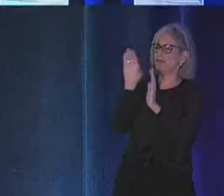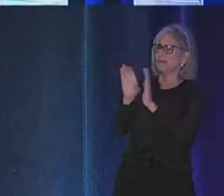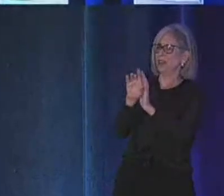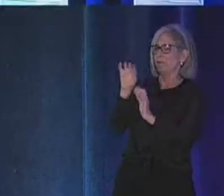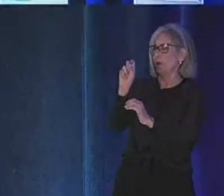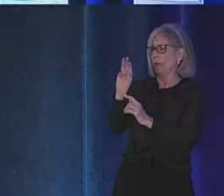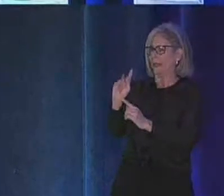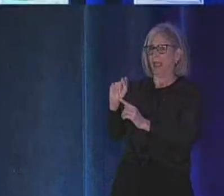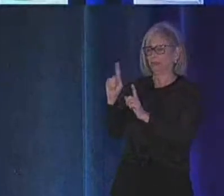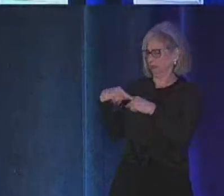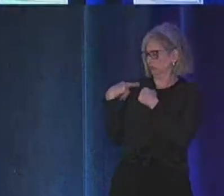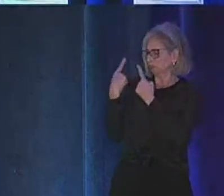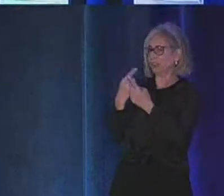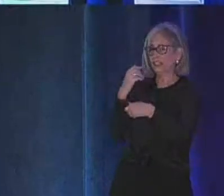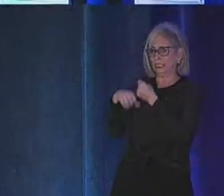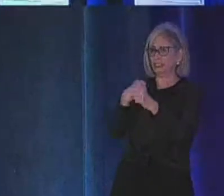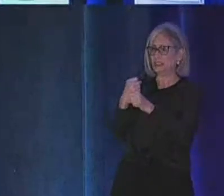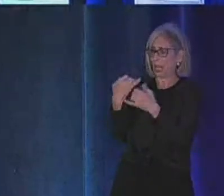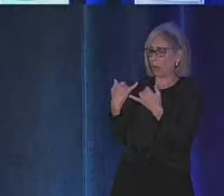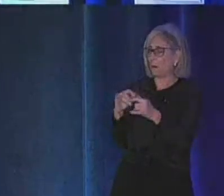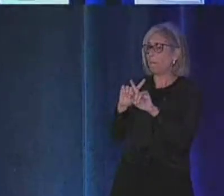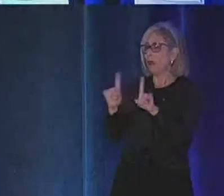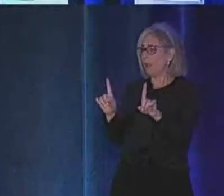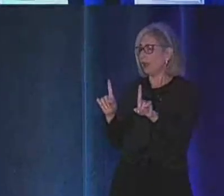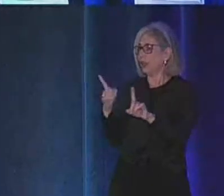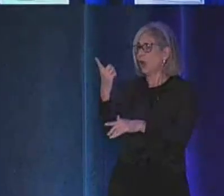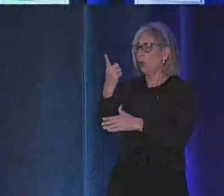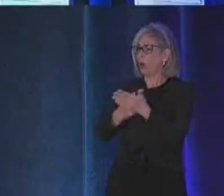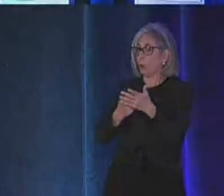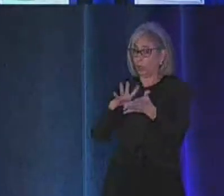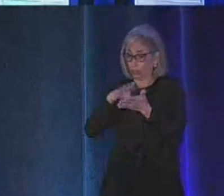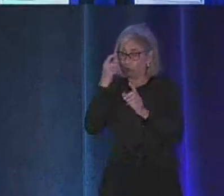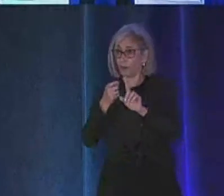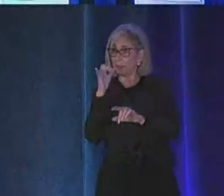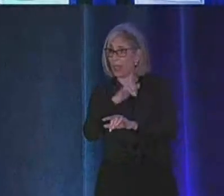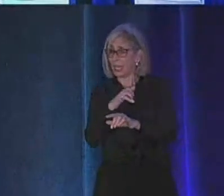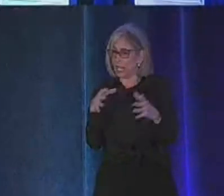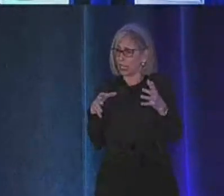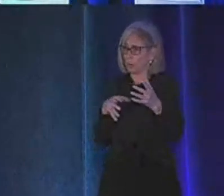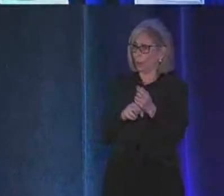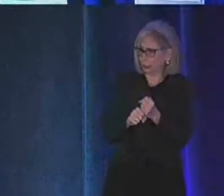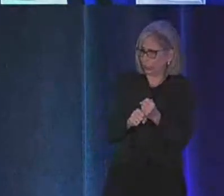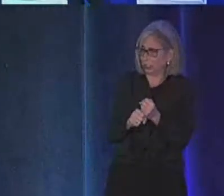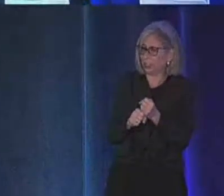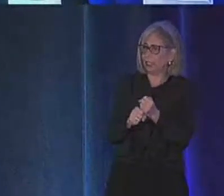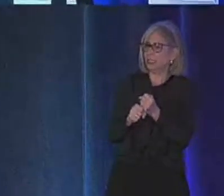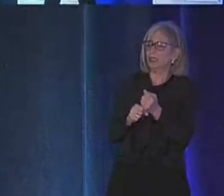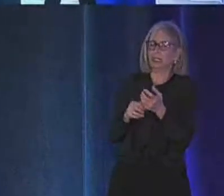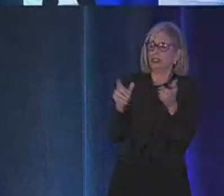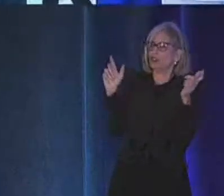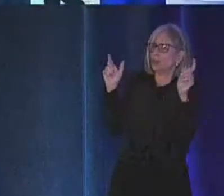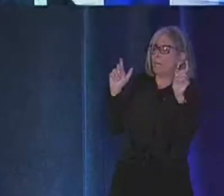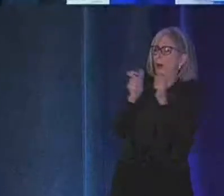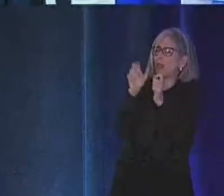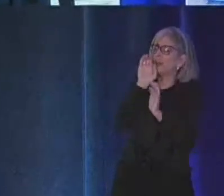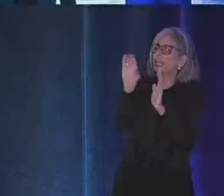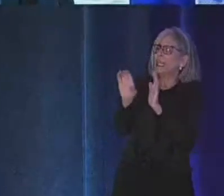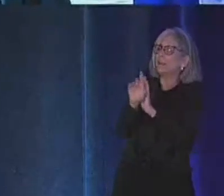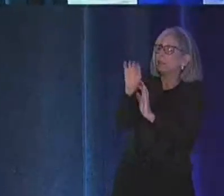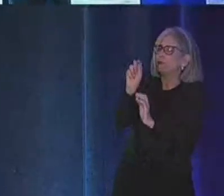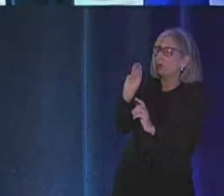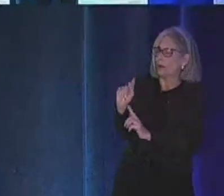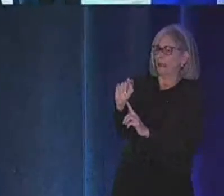It's been out for a couple years now, but what we get out of that is compression. A smaller image format is always going